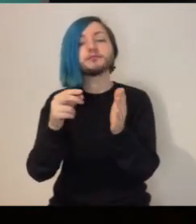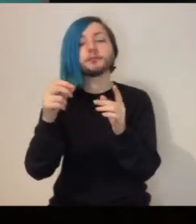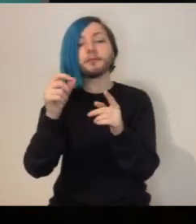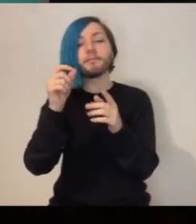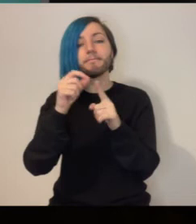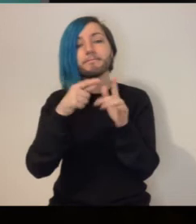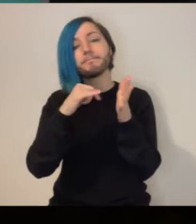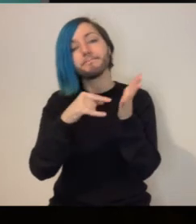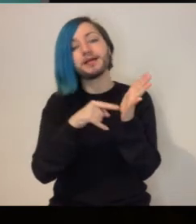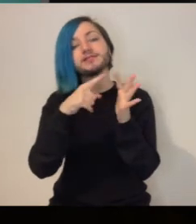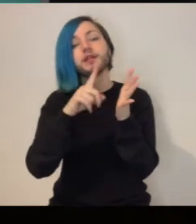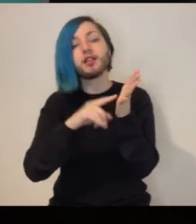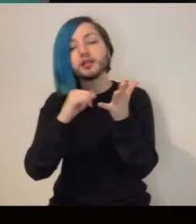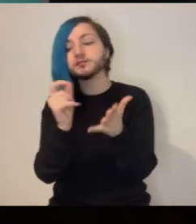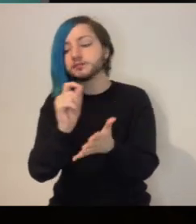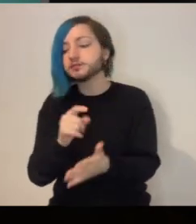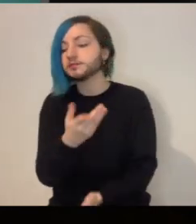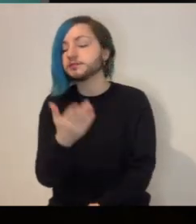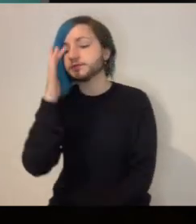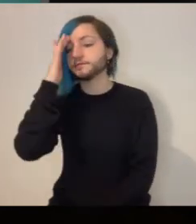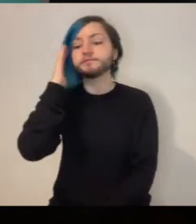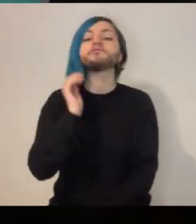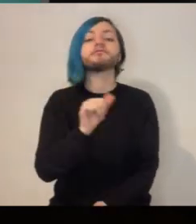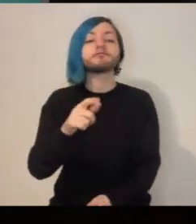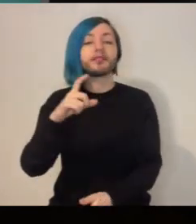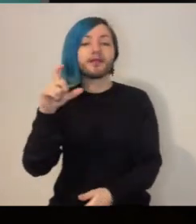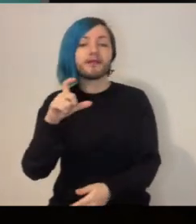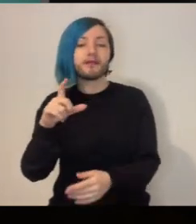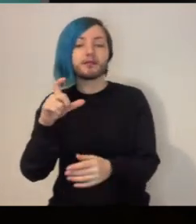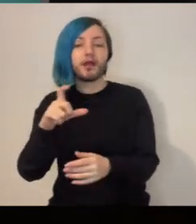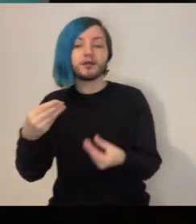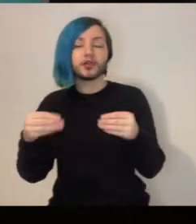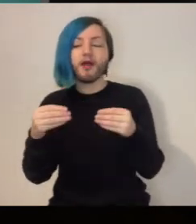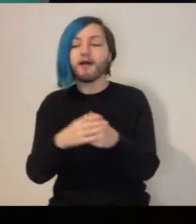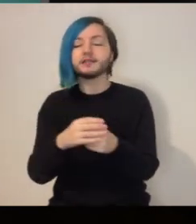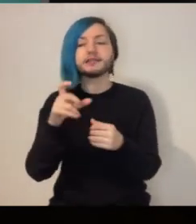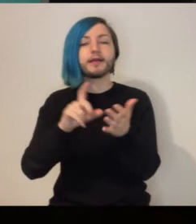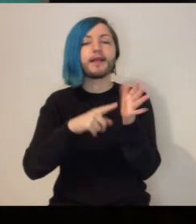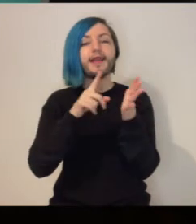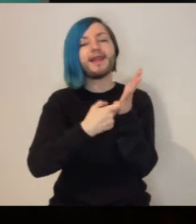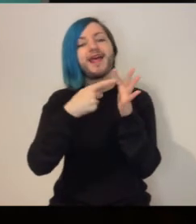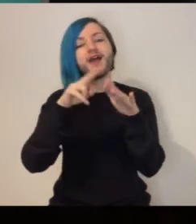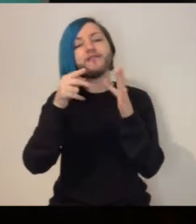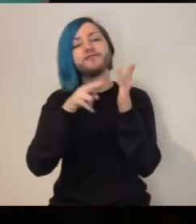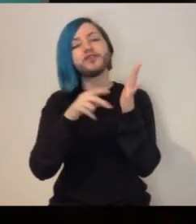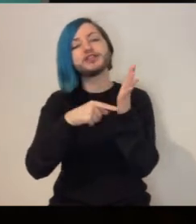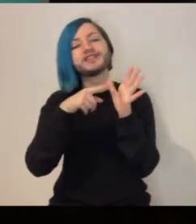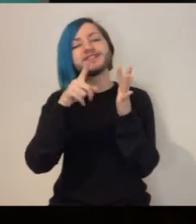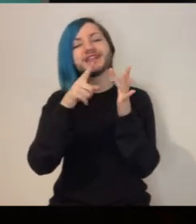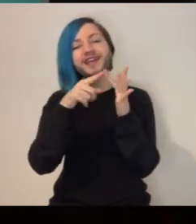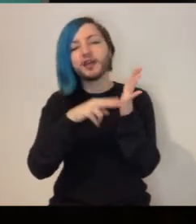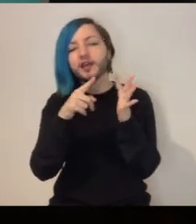the Rembrandts. These are the, this is the coloured card, which is Clairefontaine